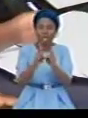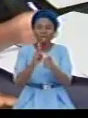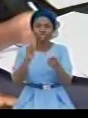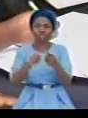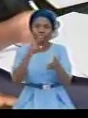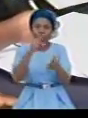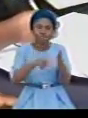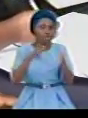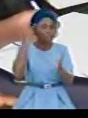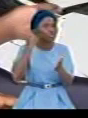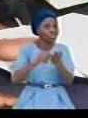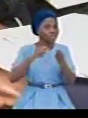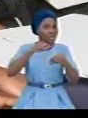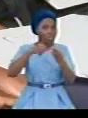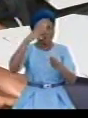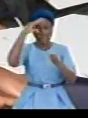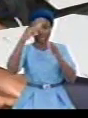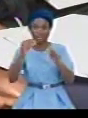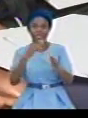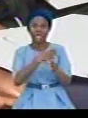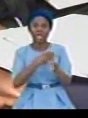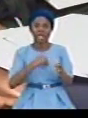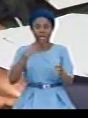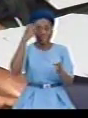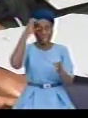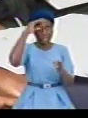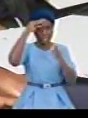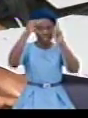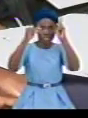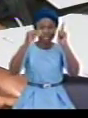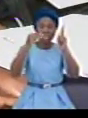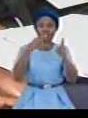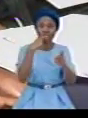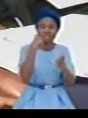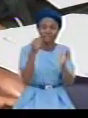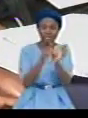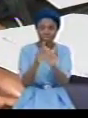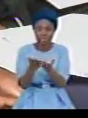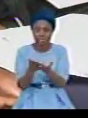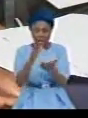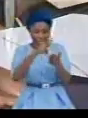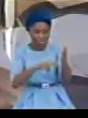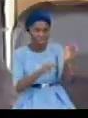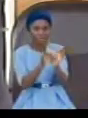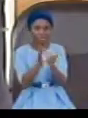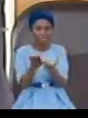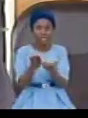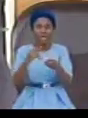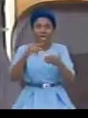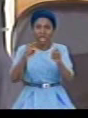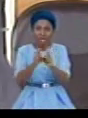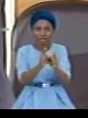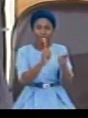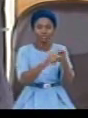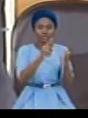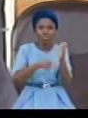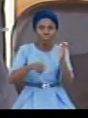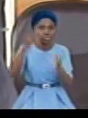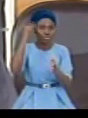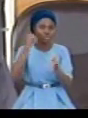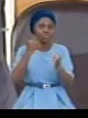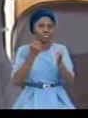temptation according to what was written concerning him. Hebrews